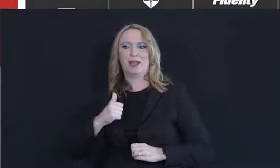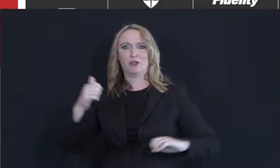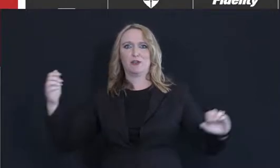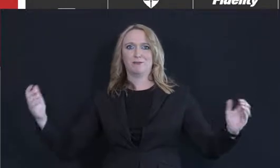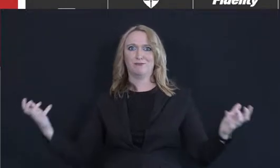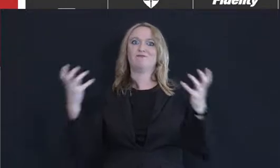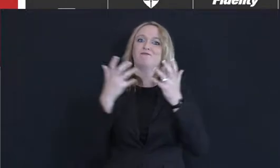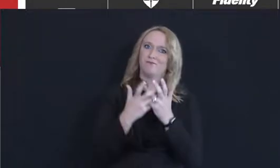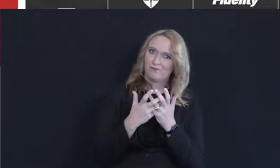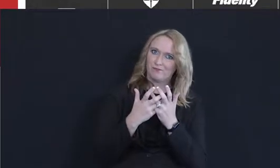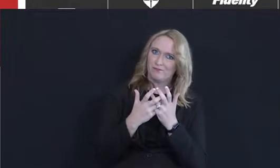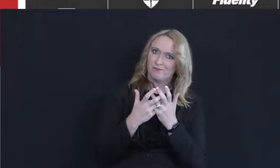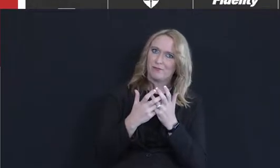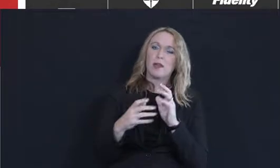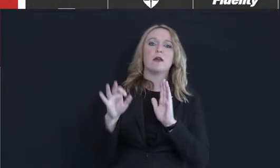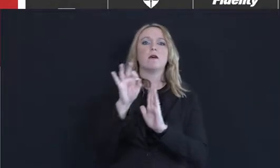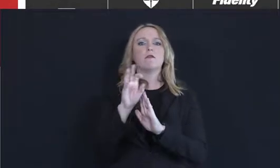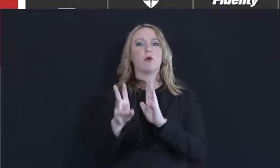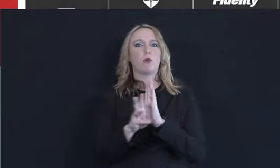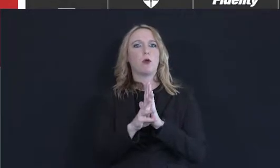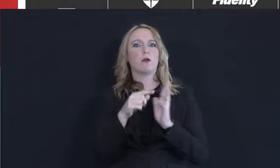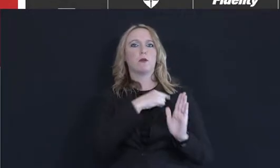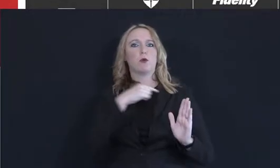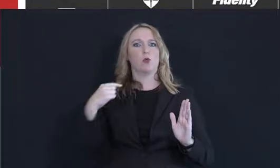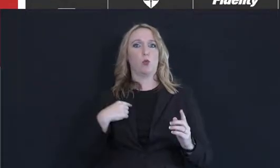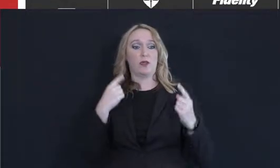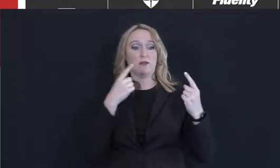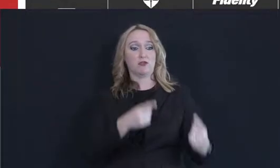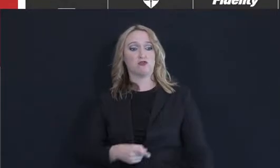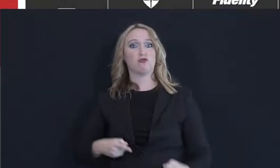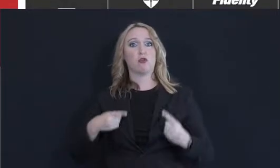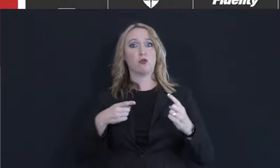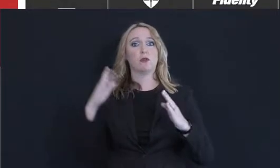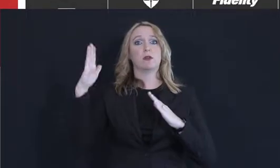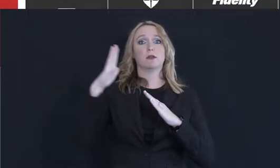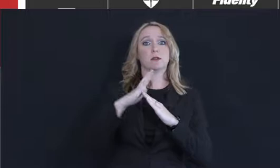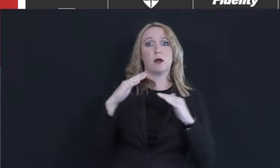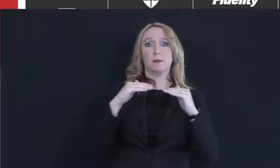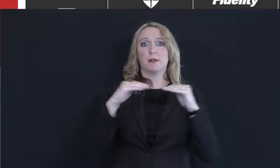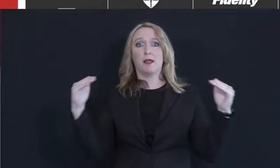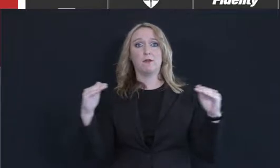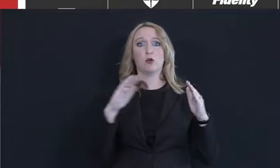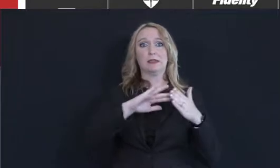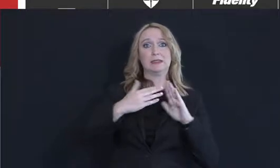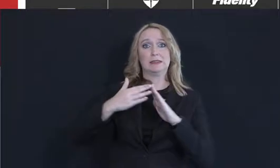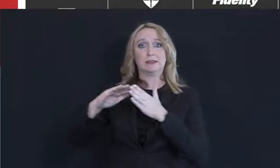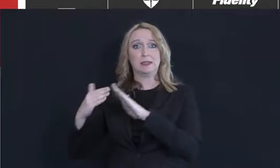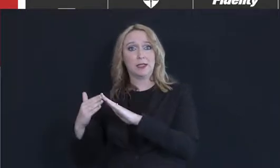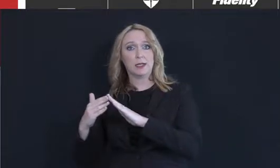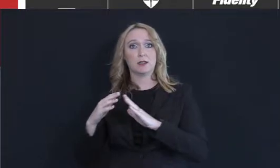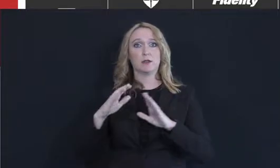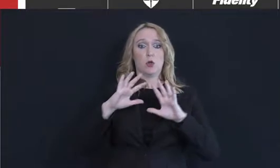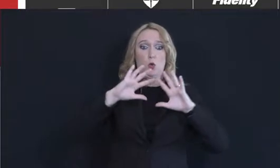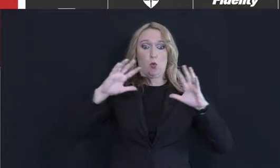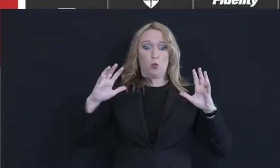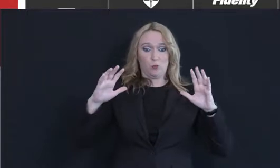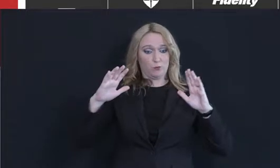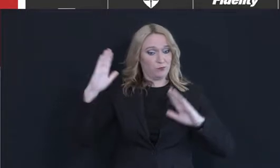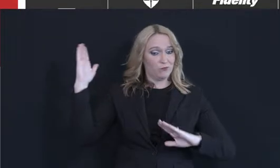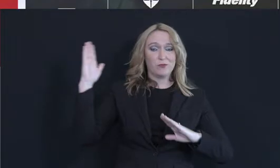and I think in Fort Worth we've always really struggled around this but I'm telling you world-class cities also have world-class public